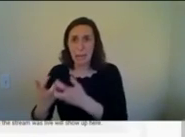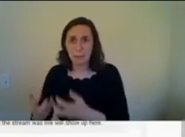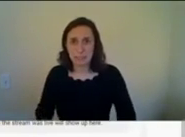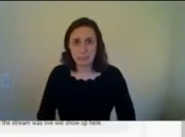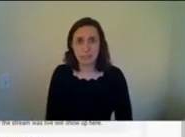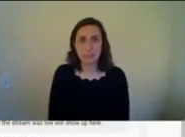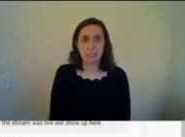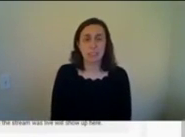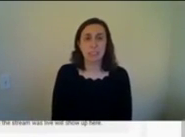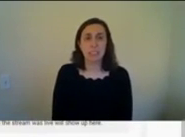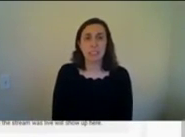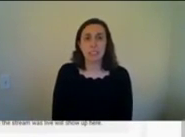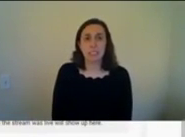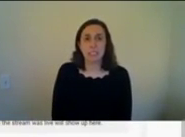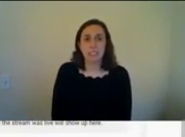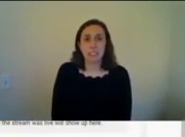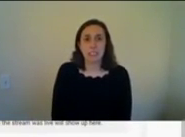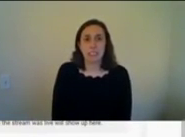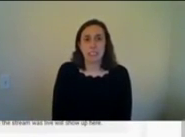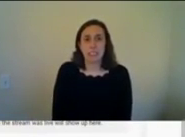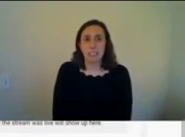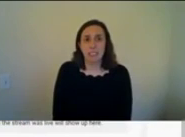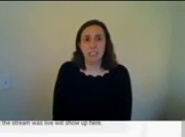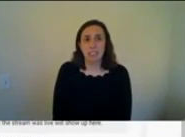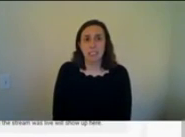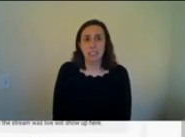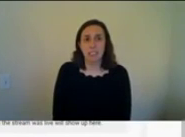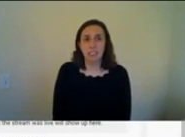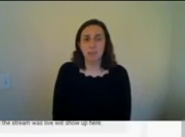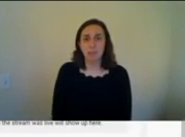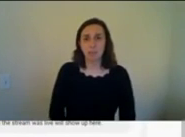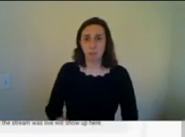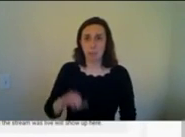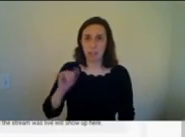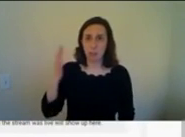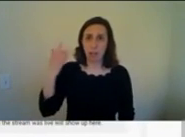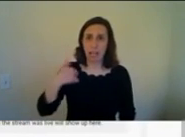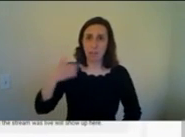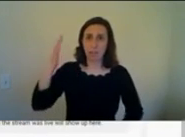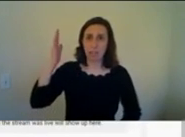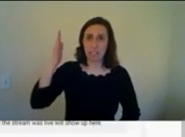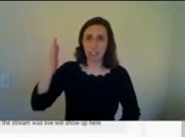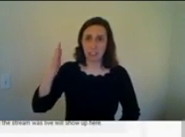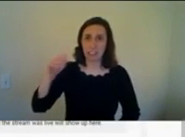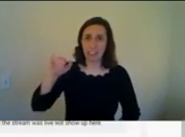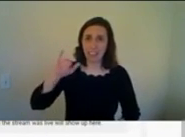Which is why, these lectures are done in this format, so it can be saved, because I know everyone's schedules are up in the air.